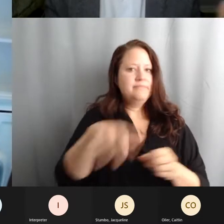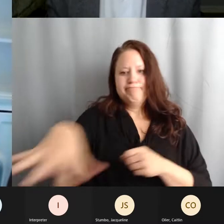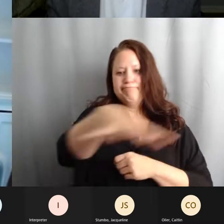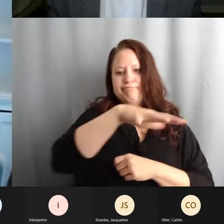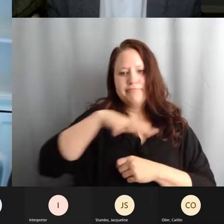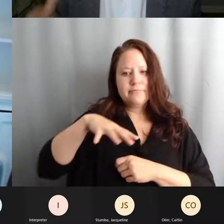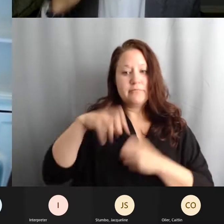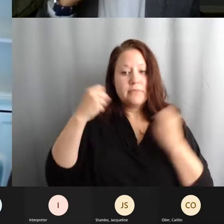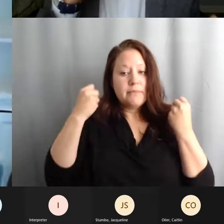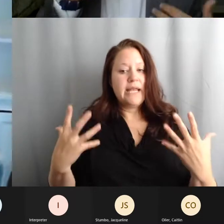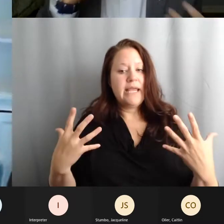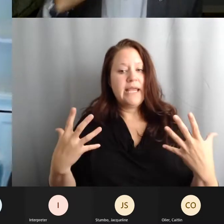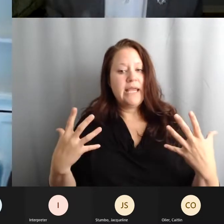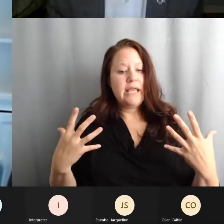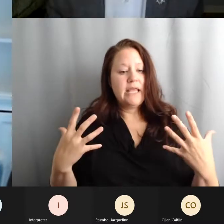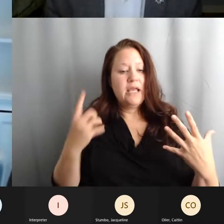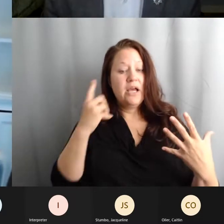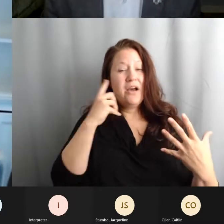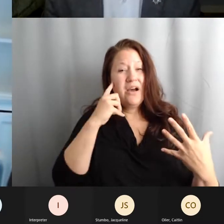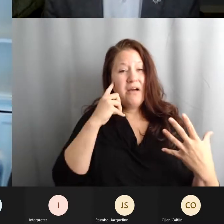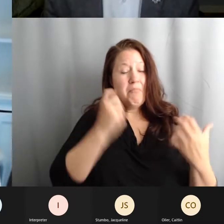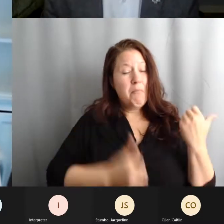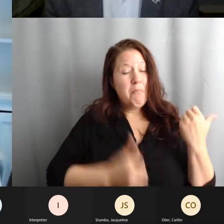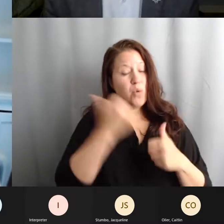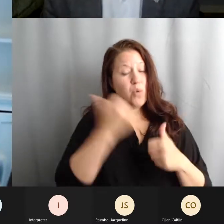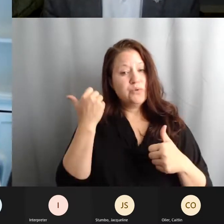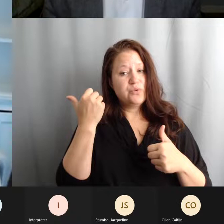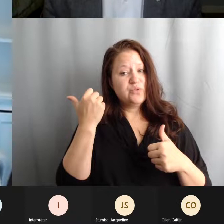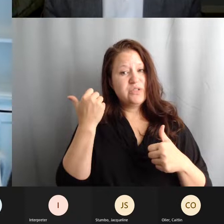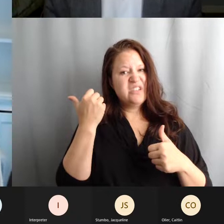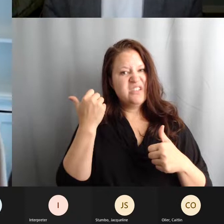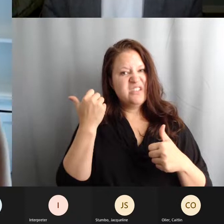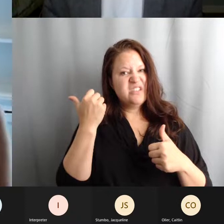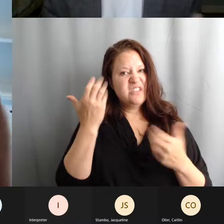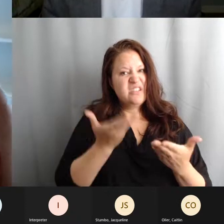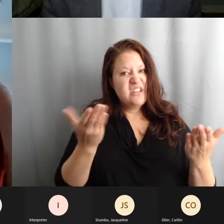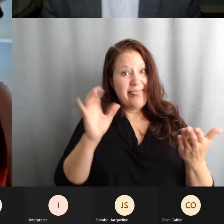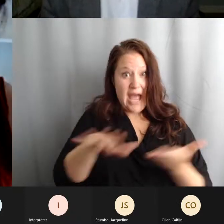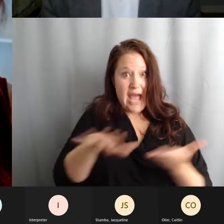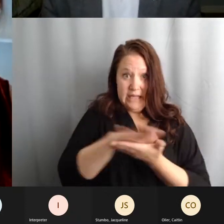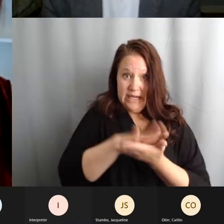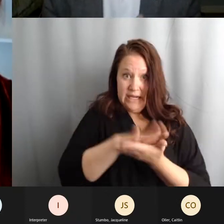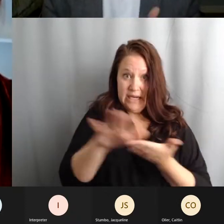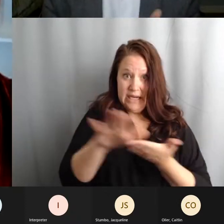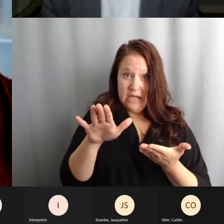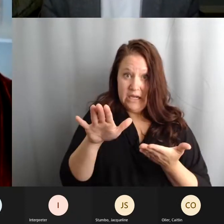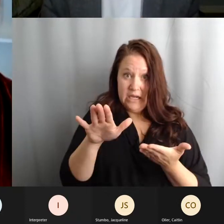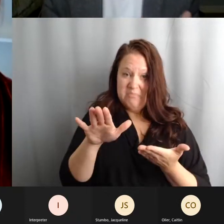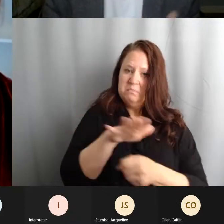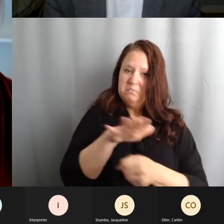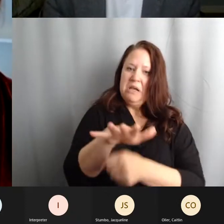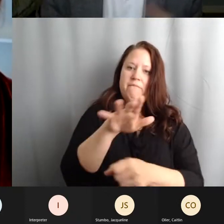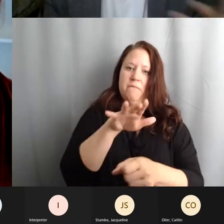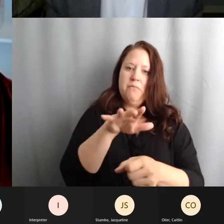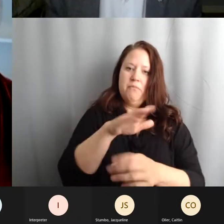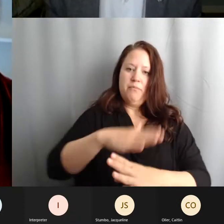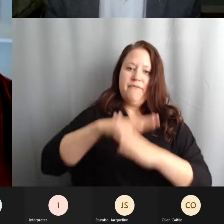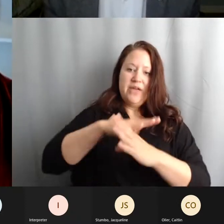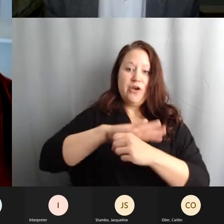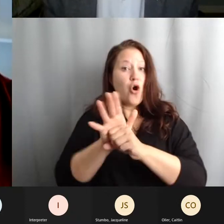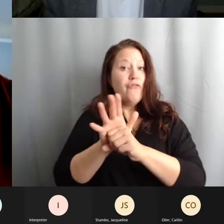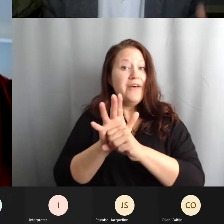for many, for the vast majority of things, that cleaning is going to be sufficient to prevent COVID,